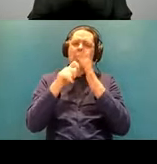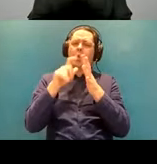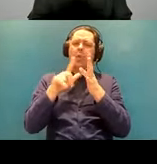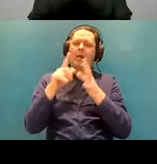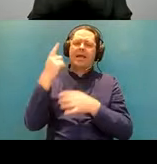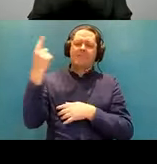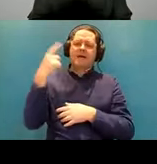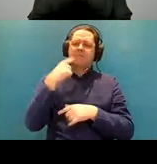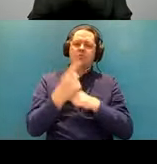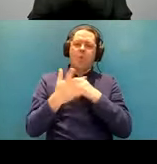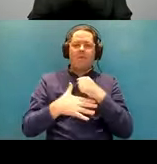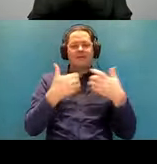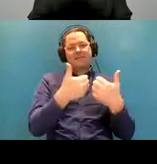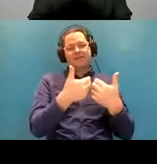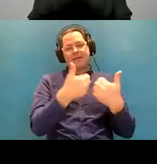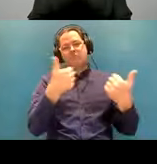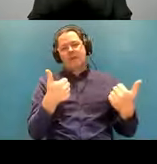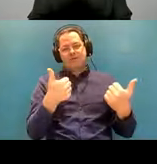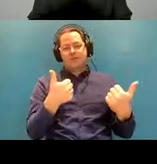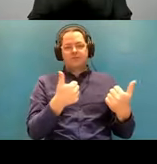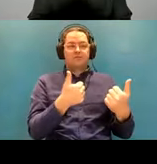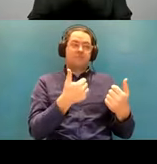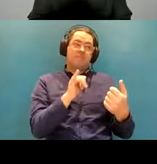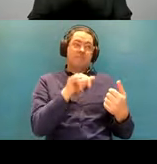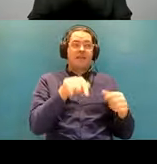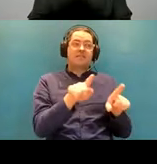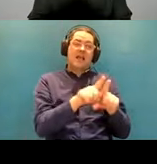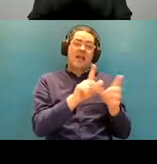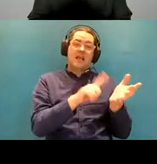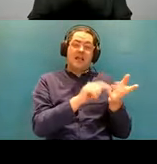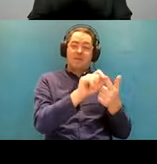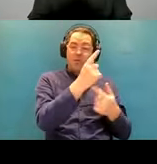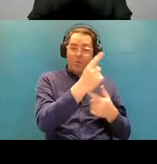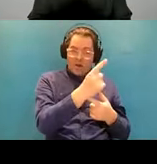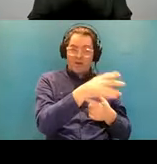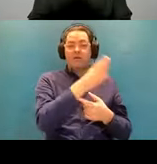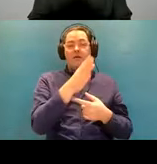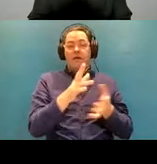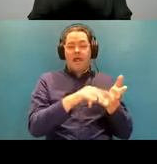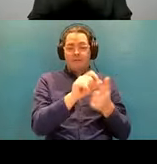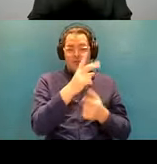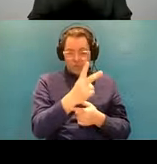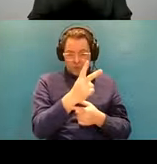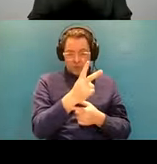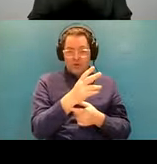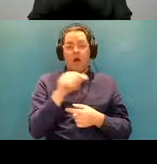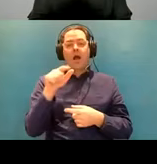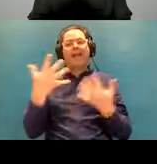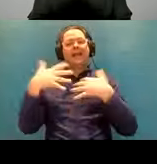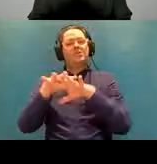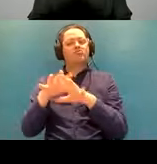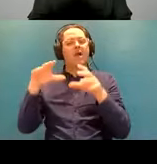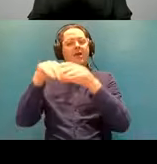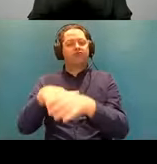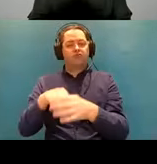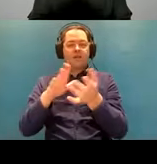LP1 and LP2 views of language, and integrationist, LP3 and LP4, I would say, and between macro and